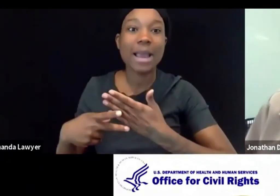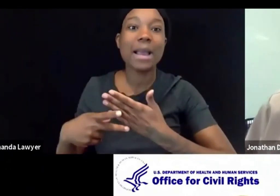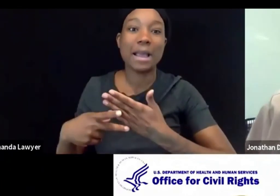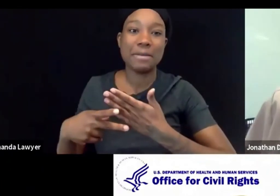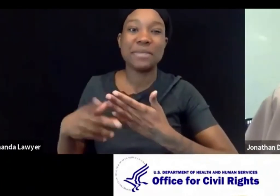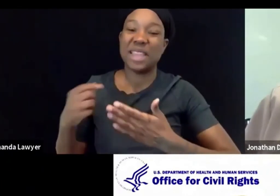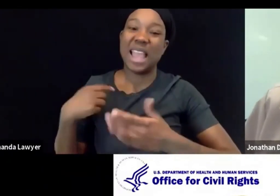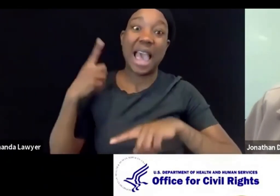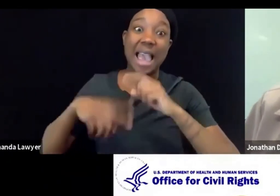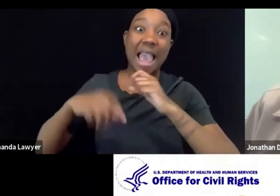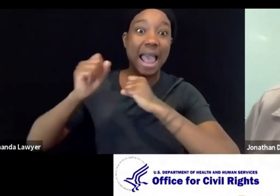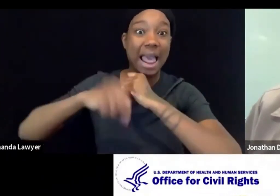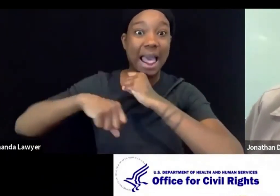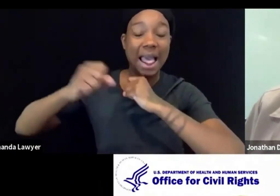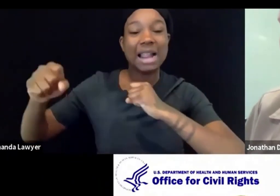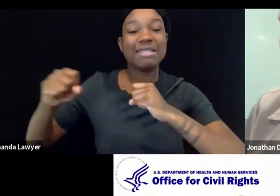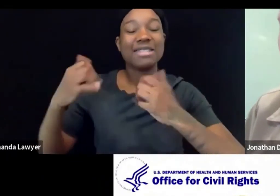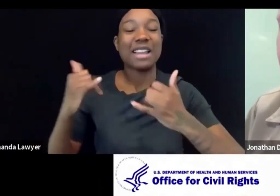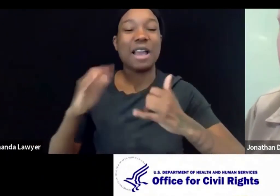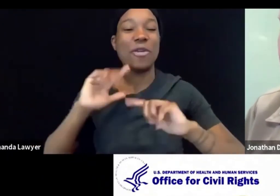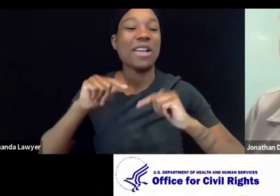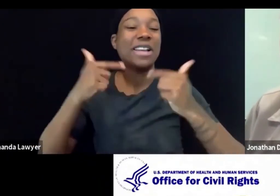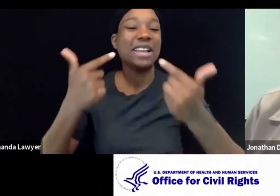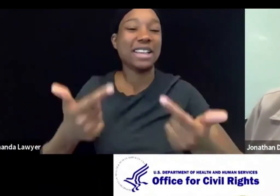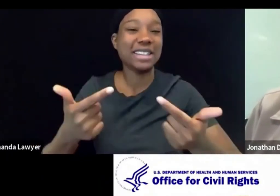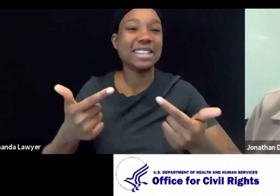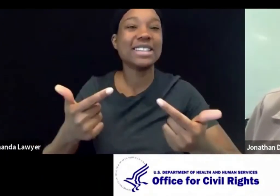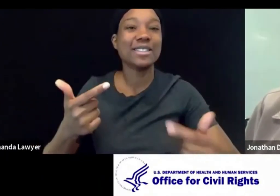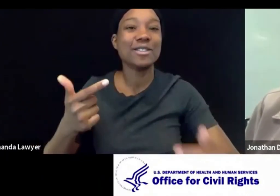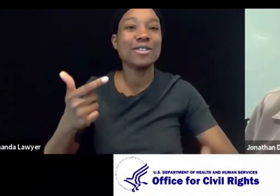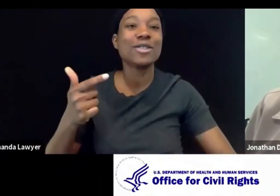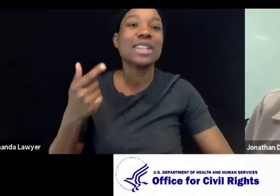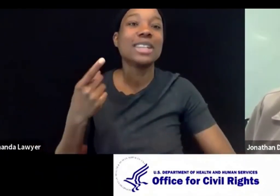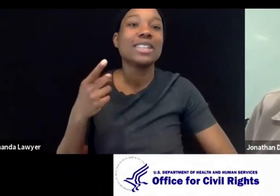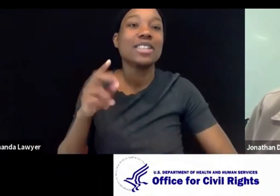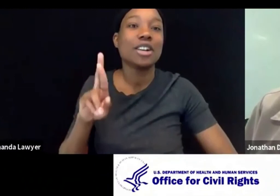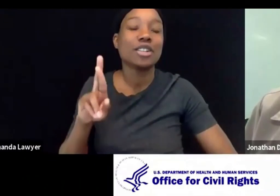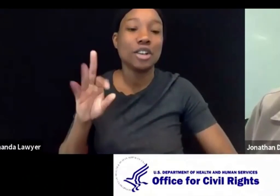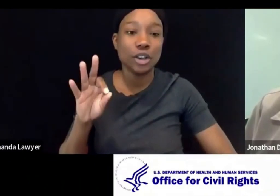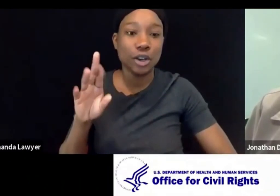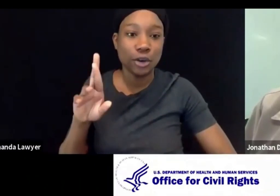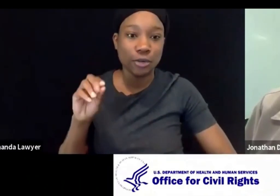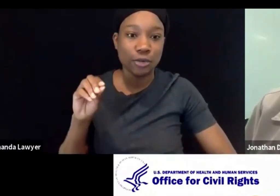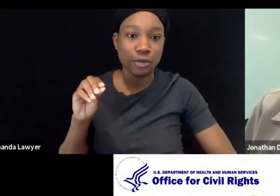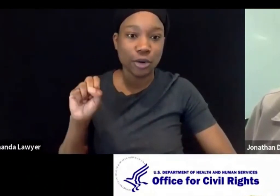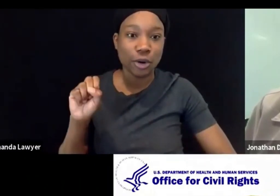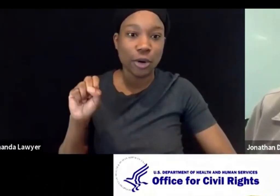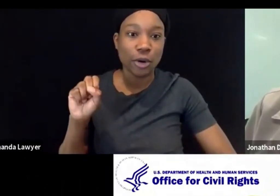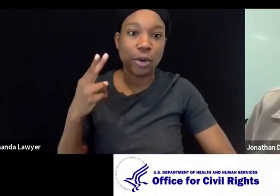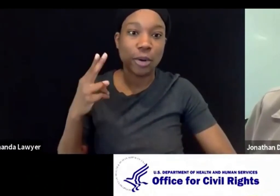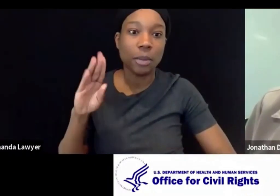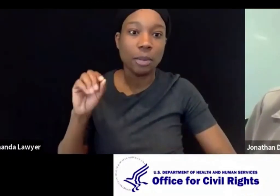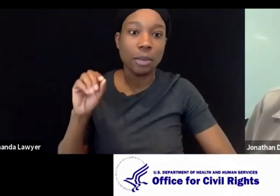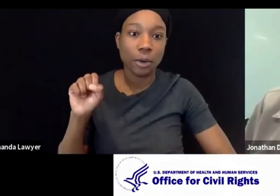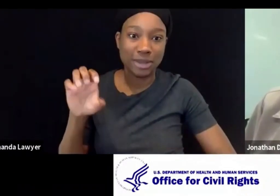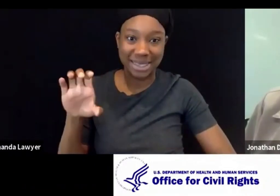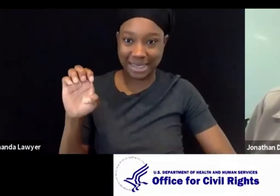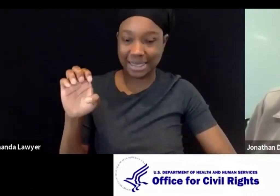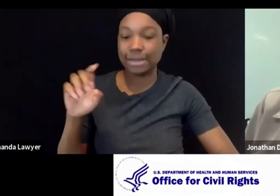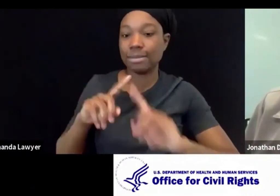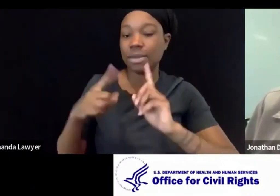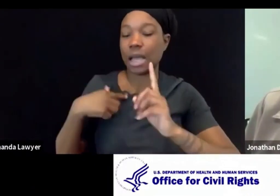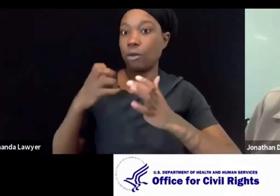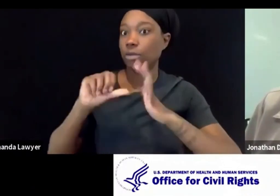and I'm going to turn things over to my colleague, Robin Bosi, but I did want to again emphasize how important the